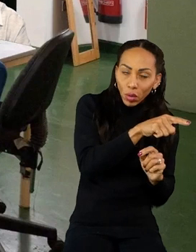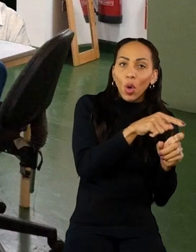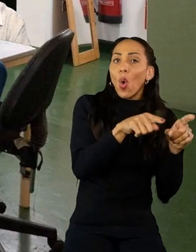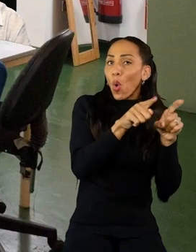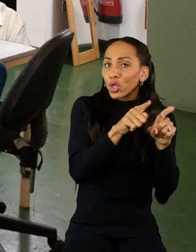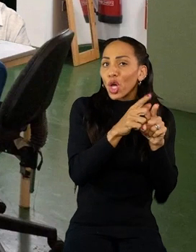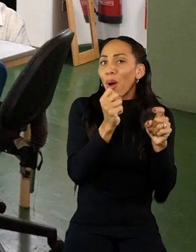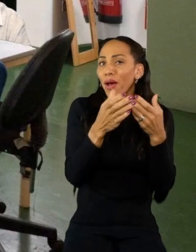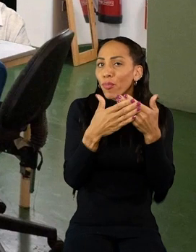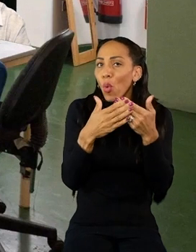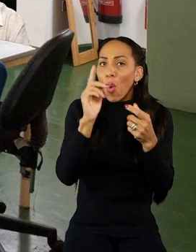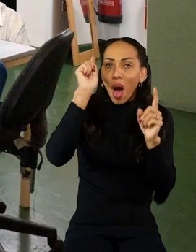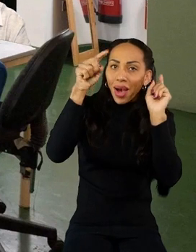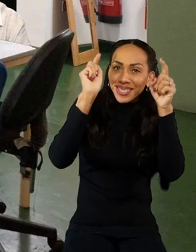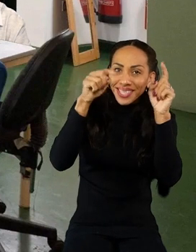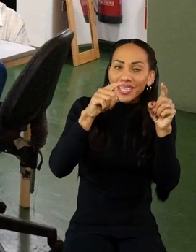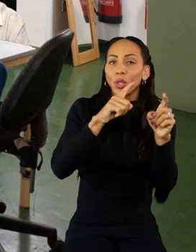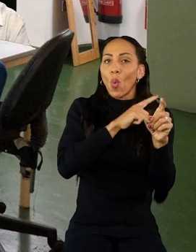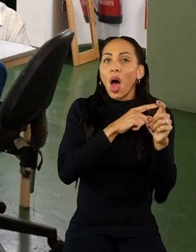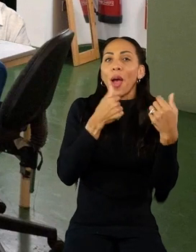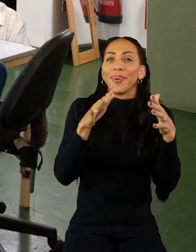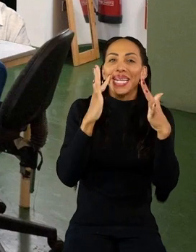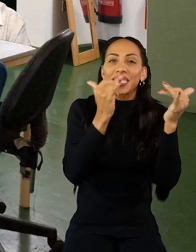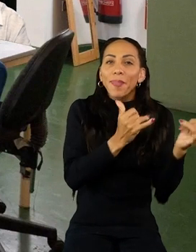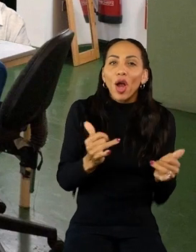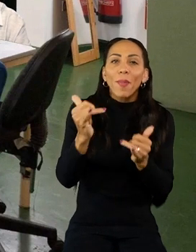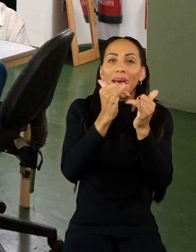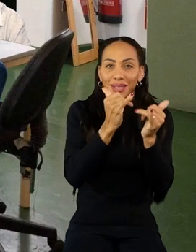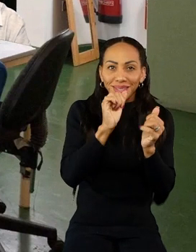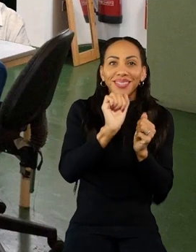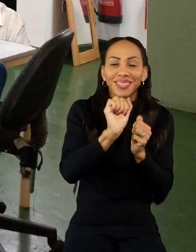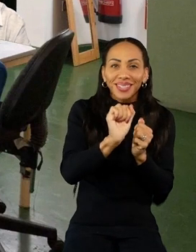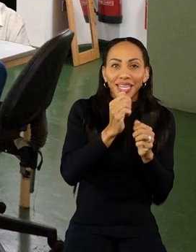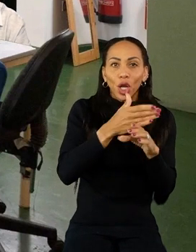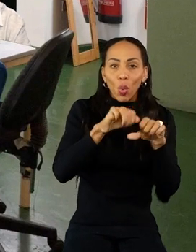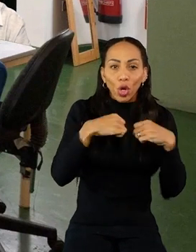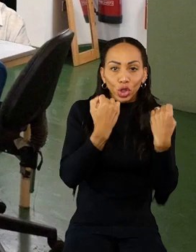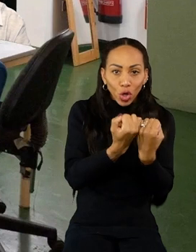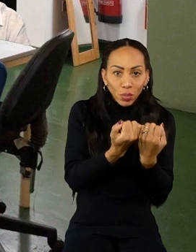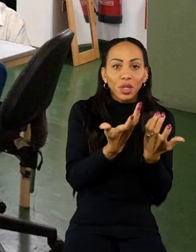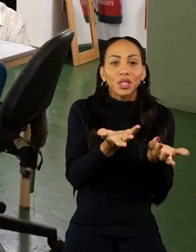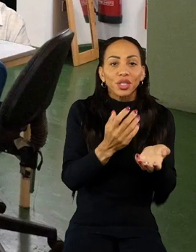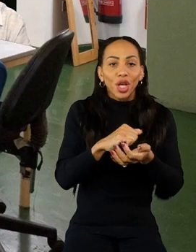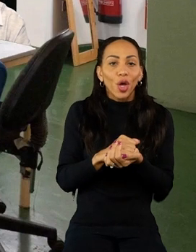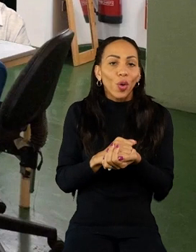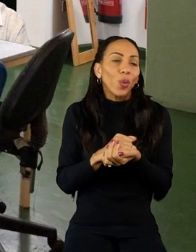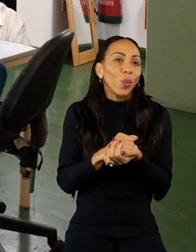we'll hopefully know who we've commissioned in Hong Kong, but we'll also have some ideas that we want to workshop with you around what we could be